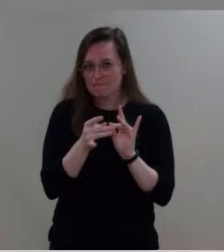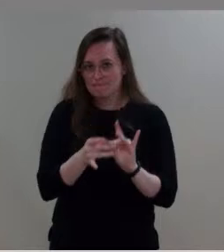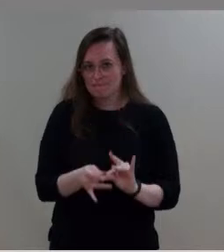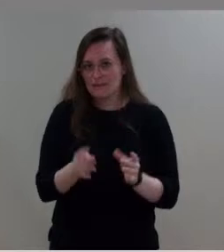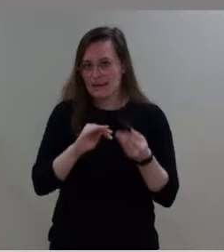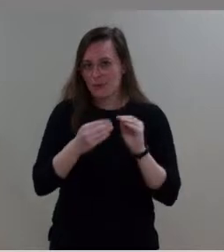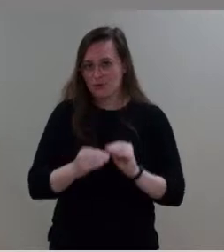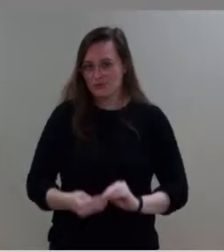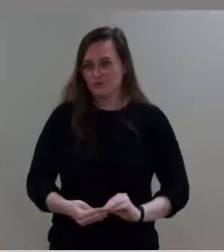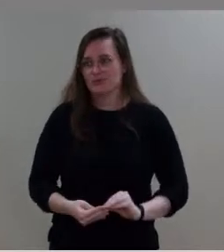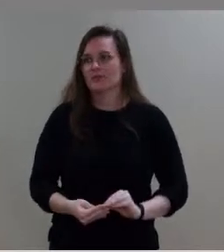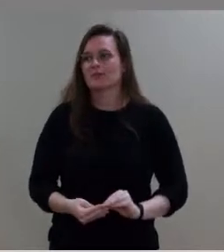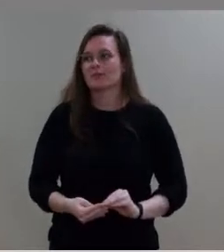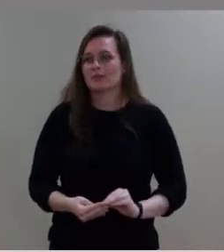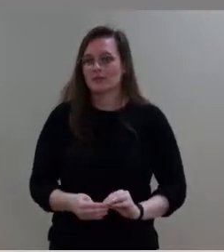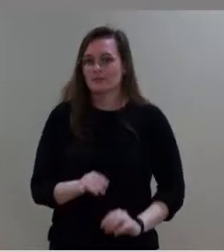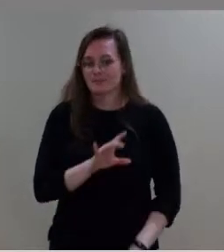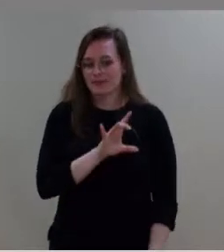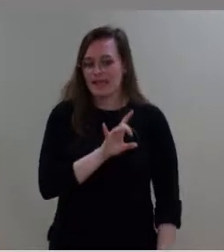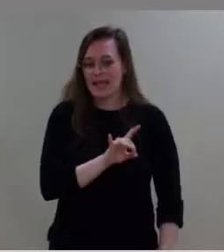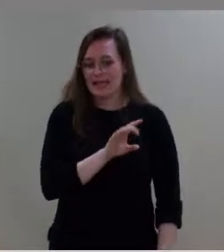005501, various at